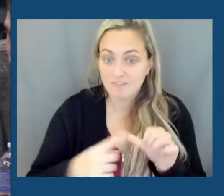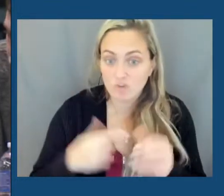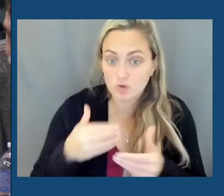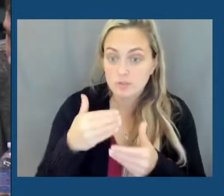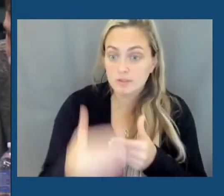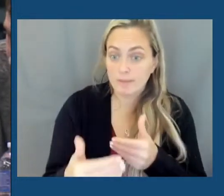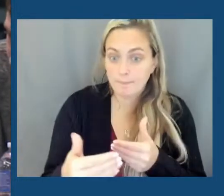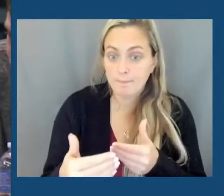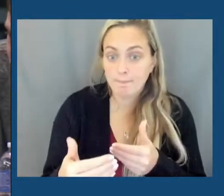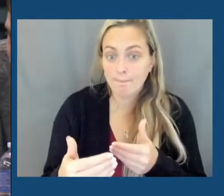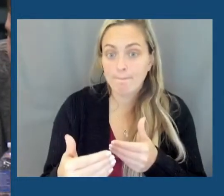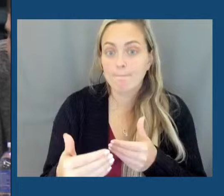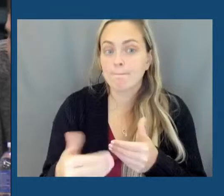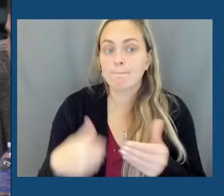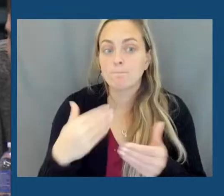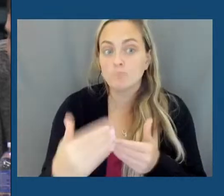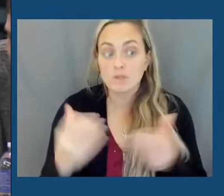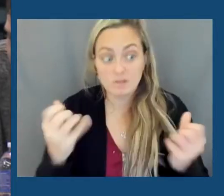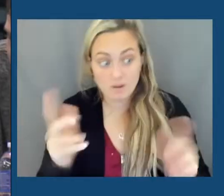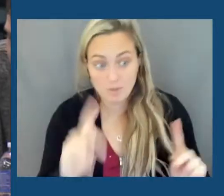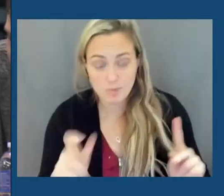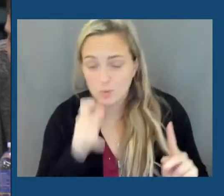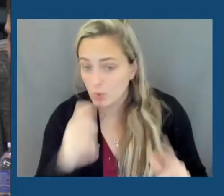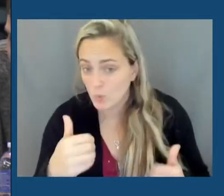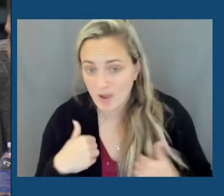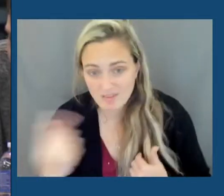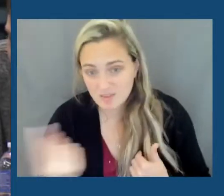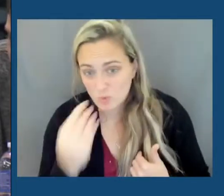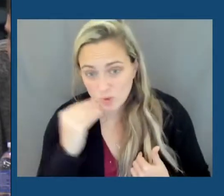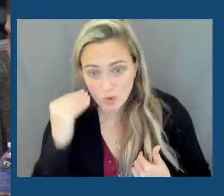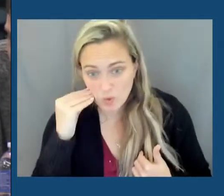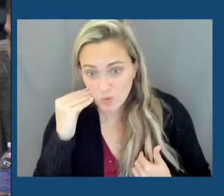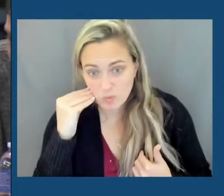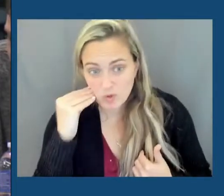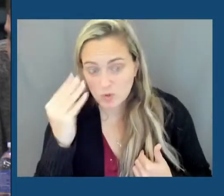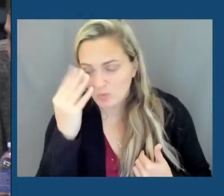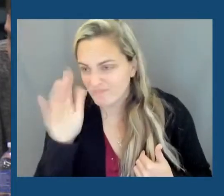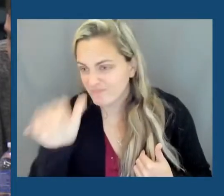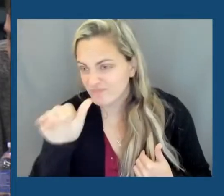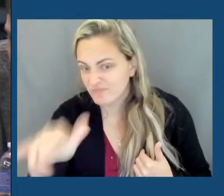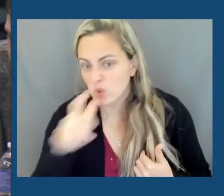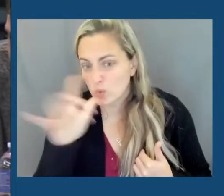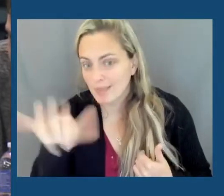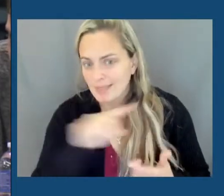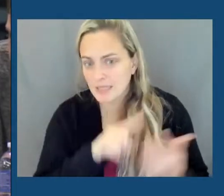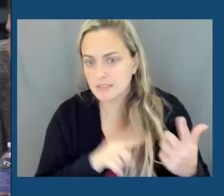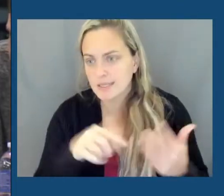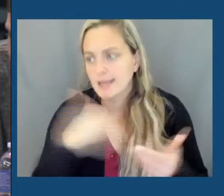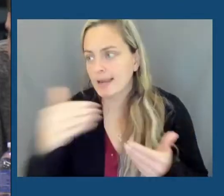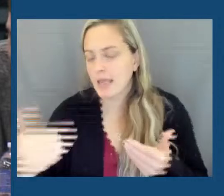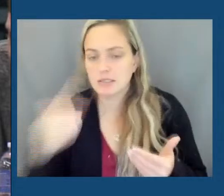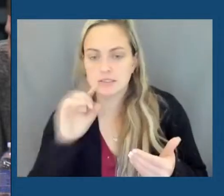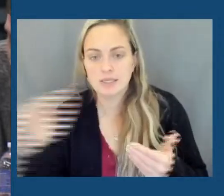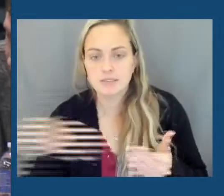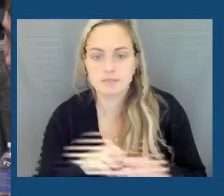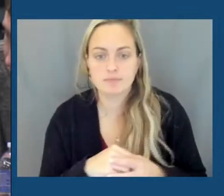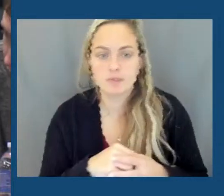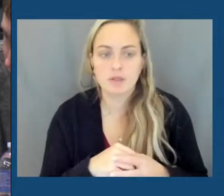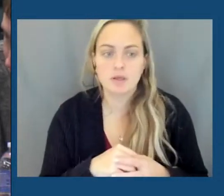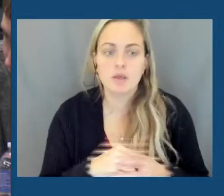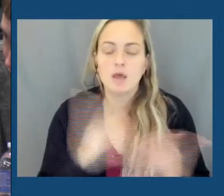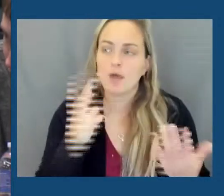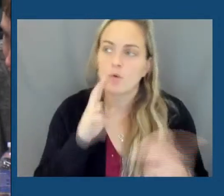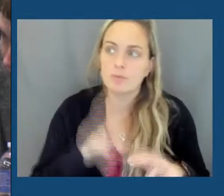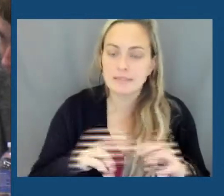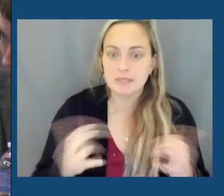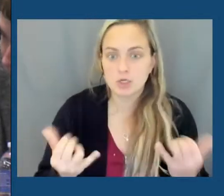pathway. Here's the next step. A lot of people don't have someone at home to tell them, hey, you did this. Okay, now the next step is this right here. I wouldn't be sitting here